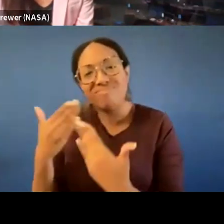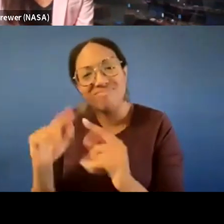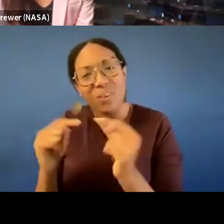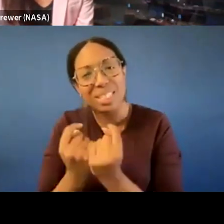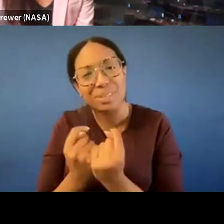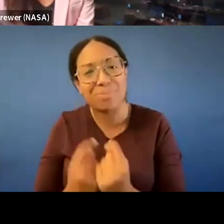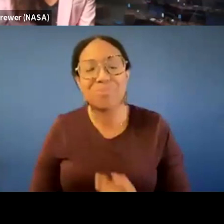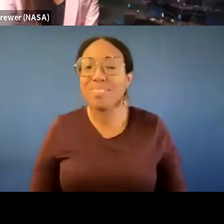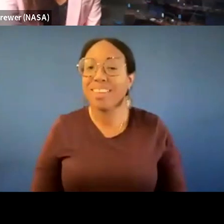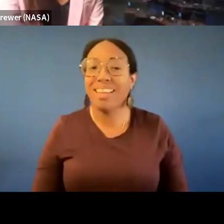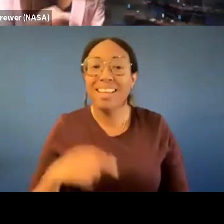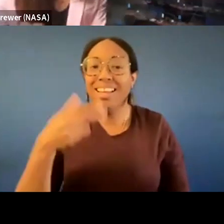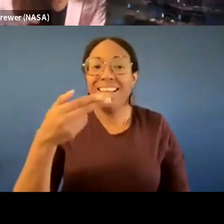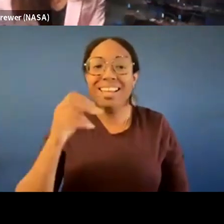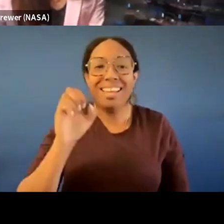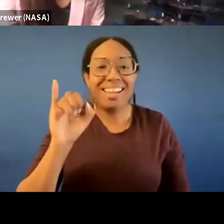Brittnie. Heidi.